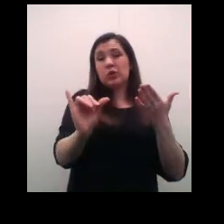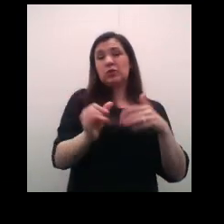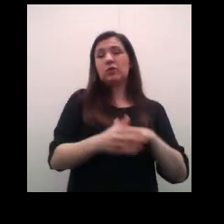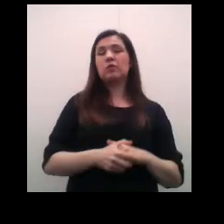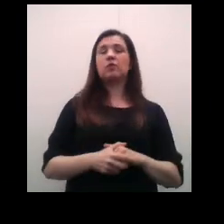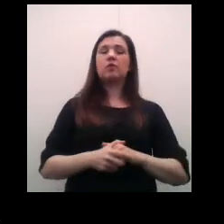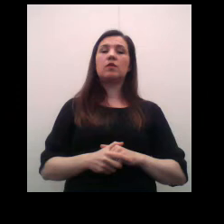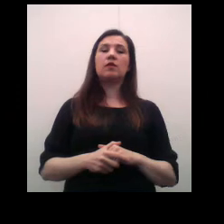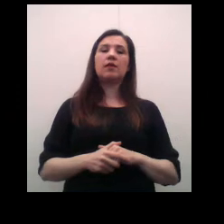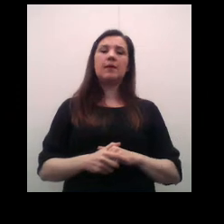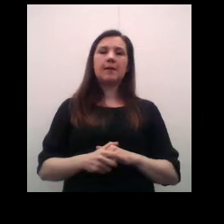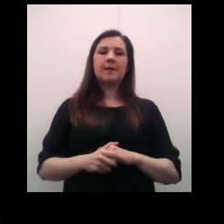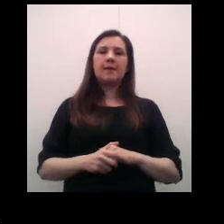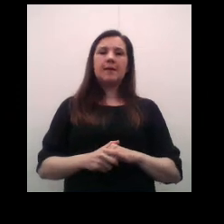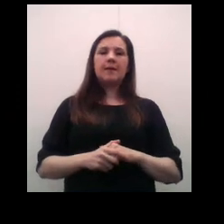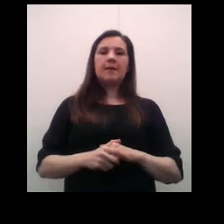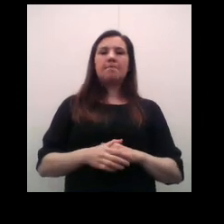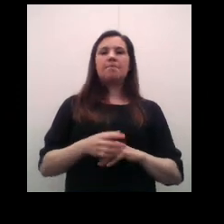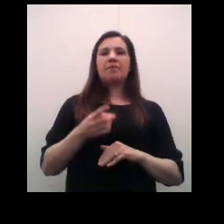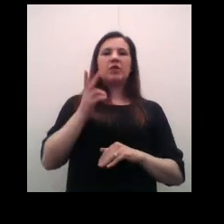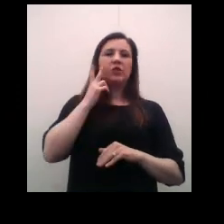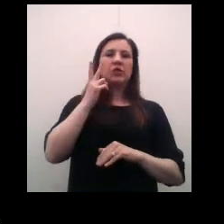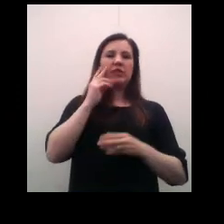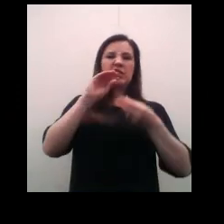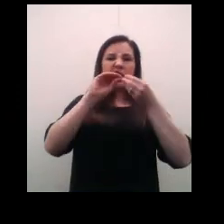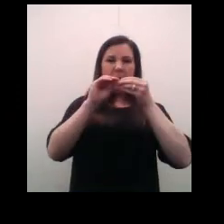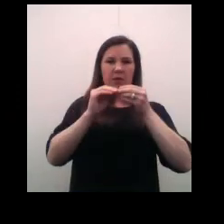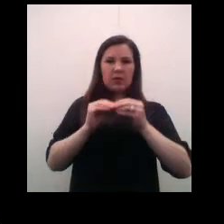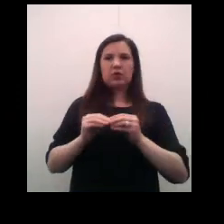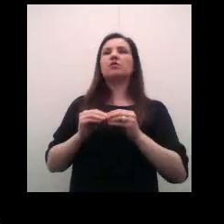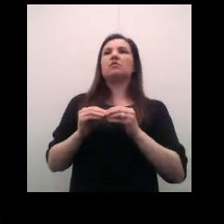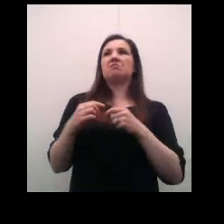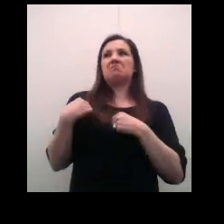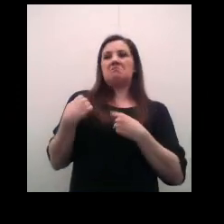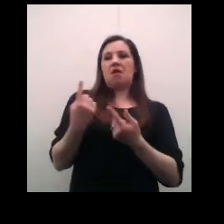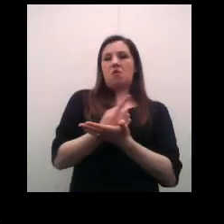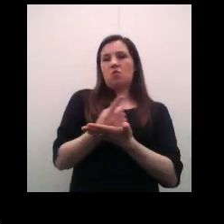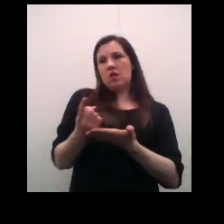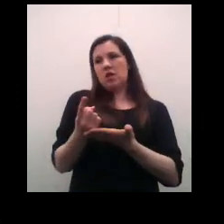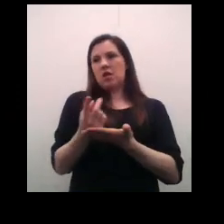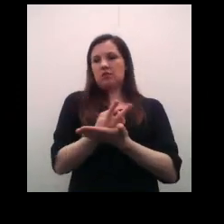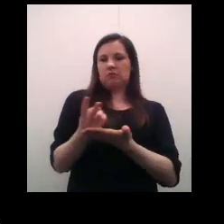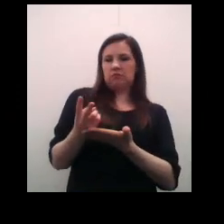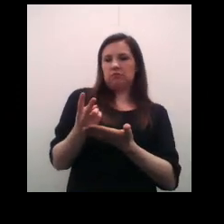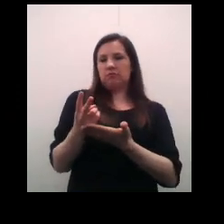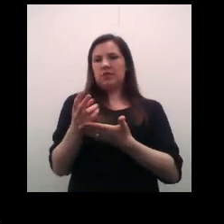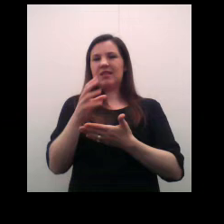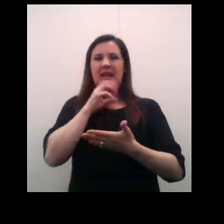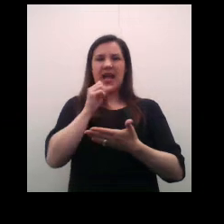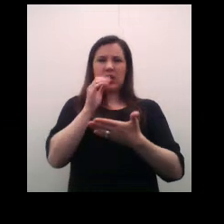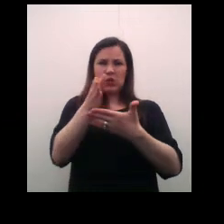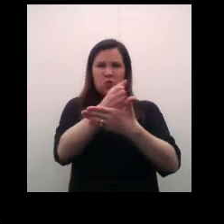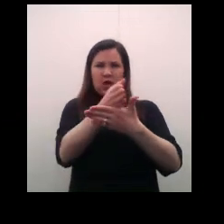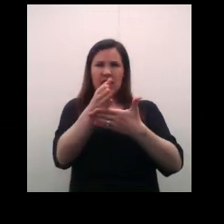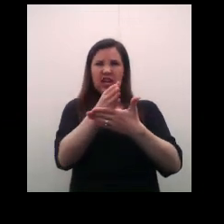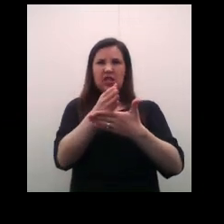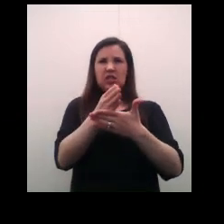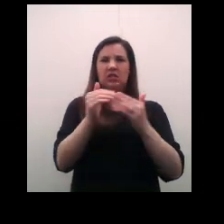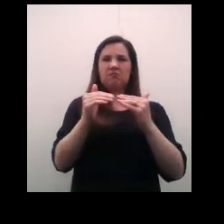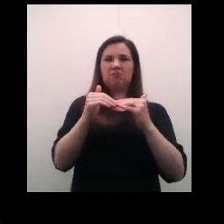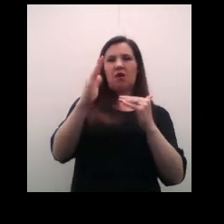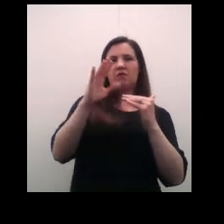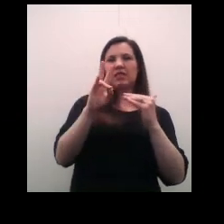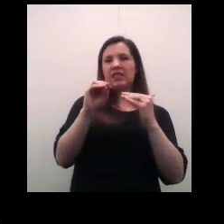COVID-19. But once again, these trends that we've seen for the last week or so, with the age range of 70 and above